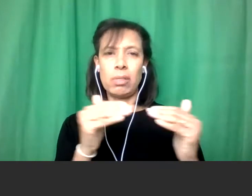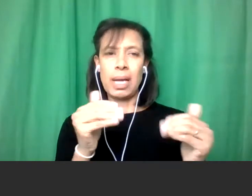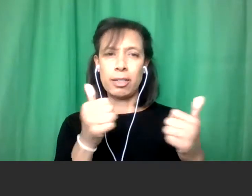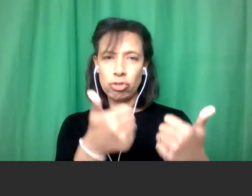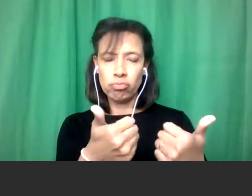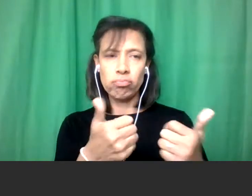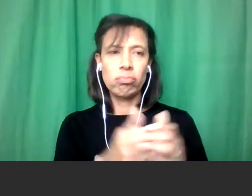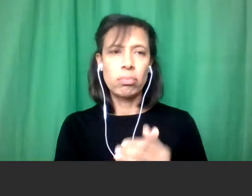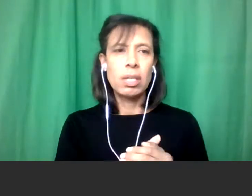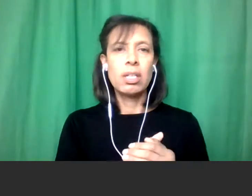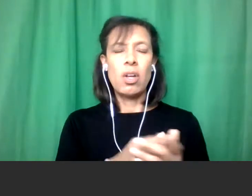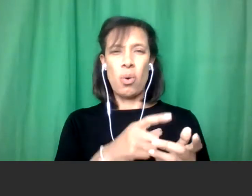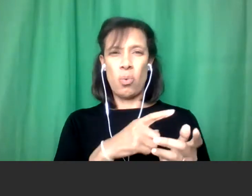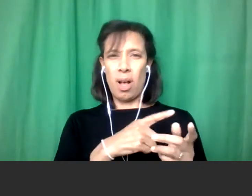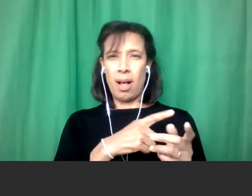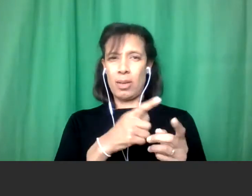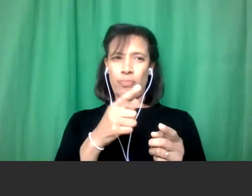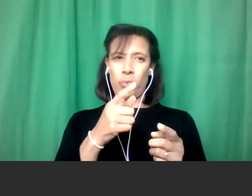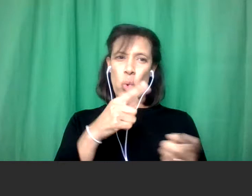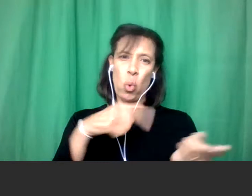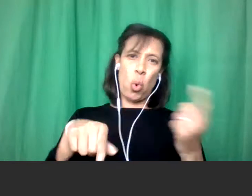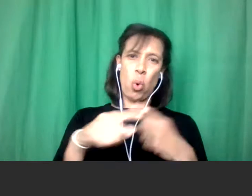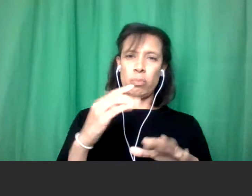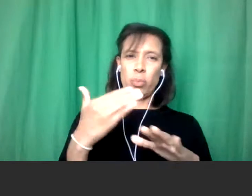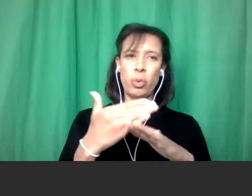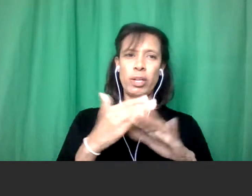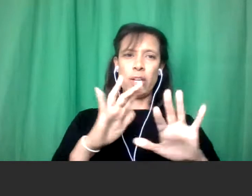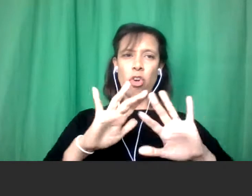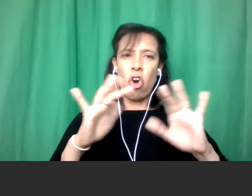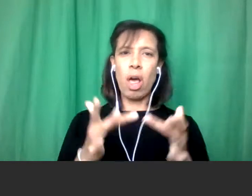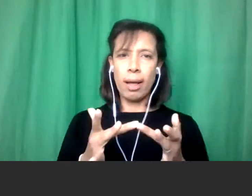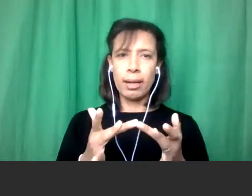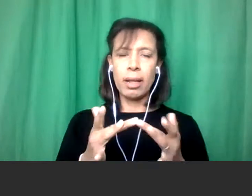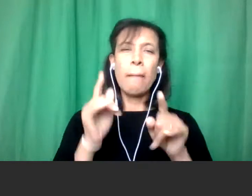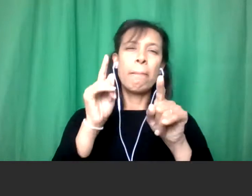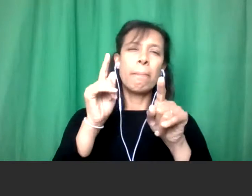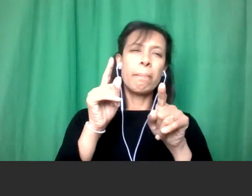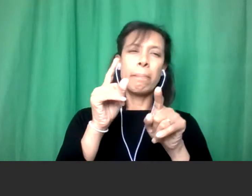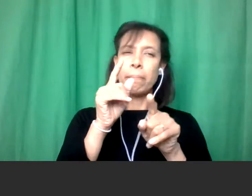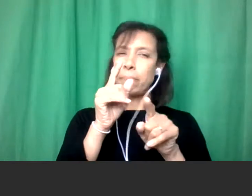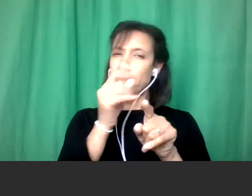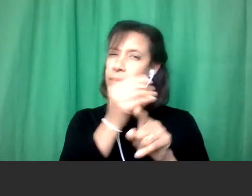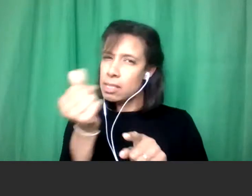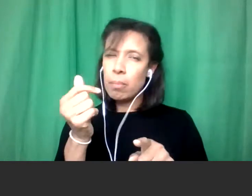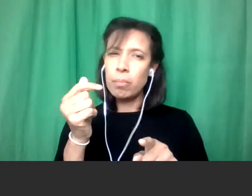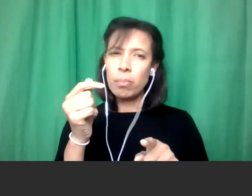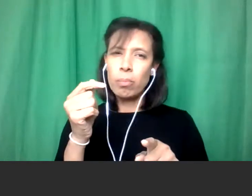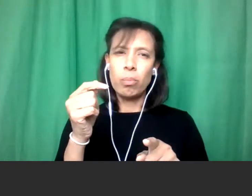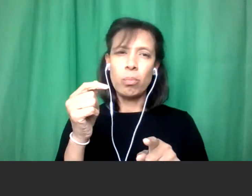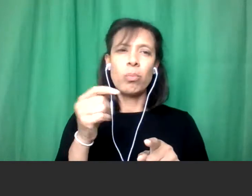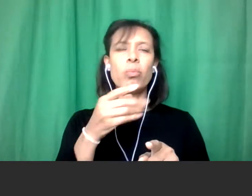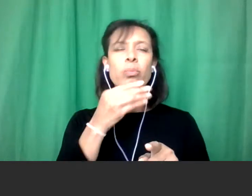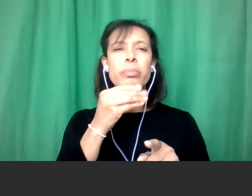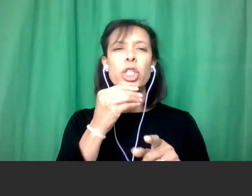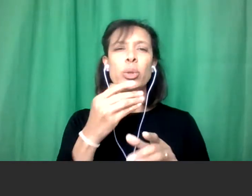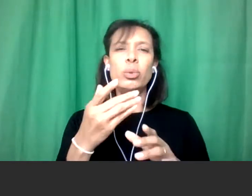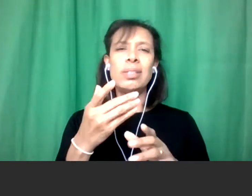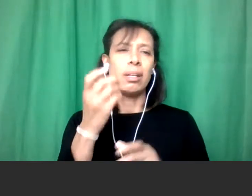working online, and many of you are going to be working through these things, we